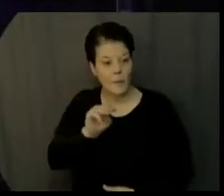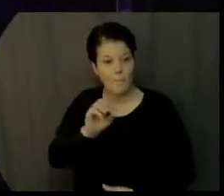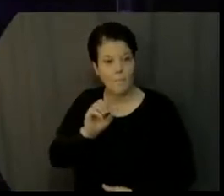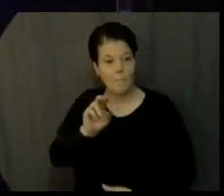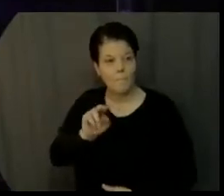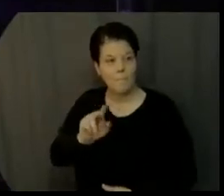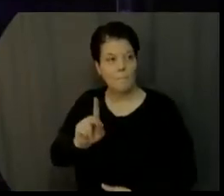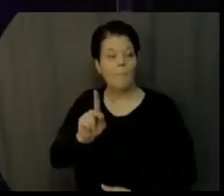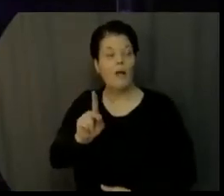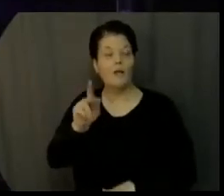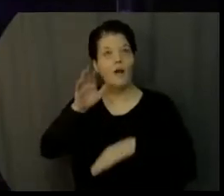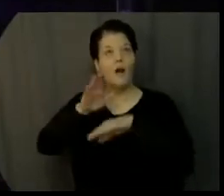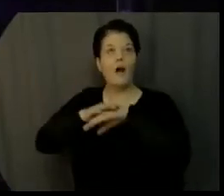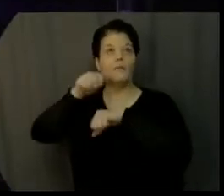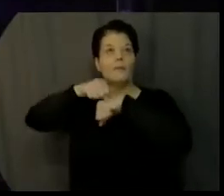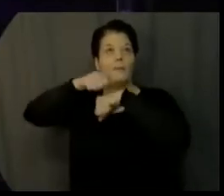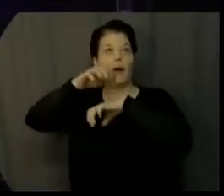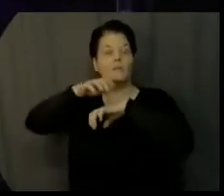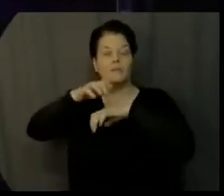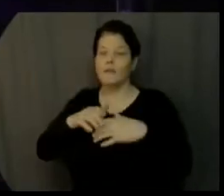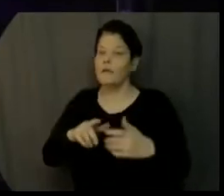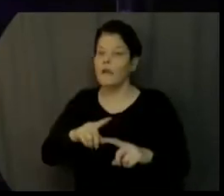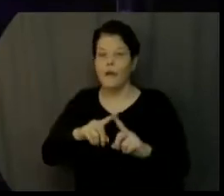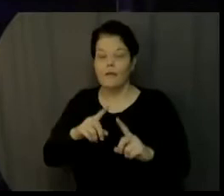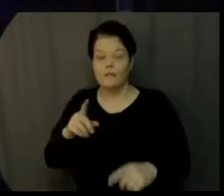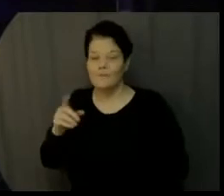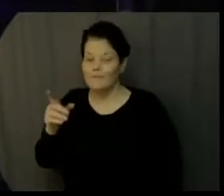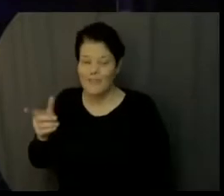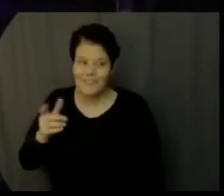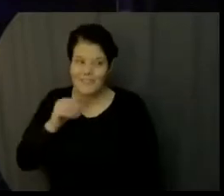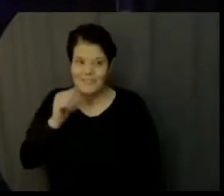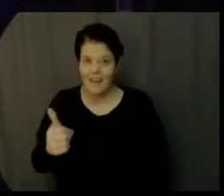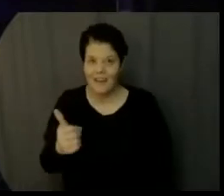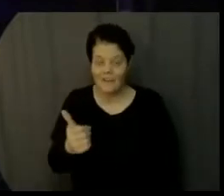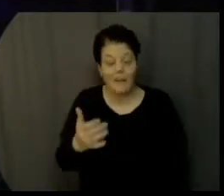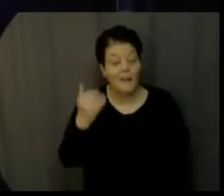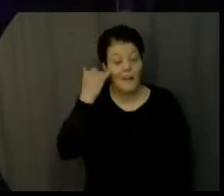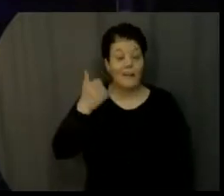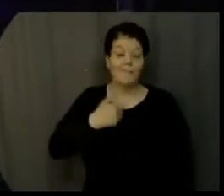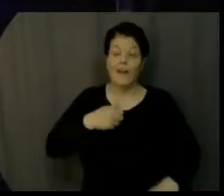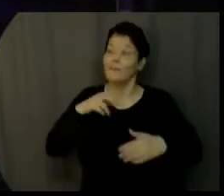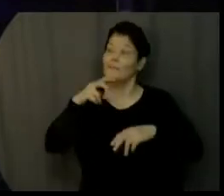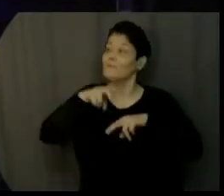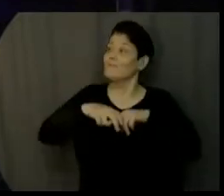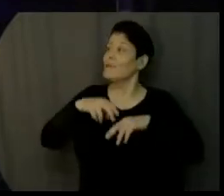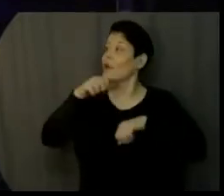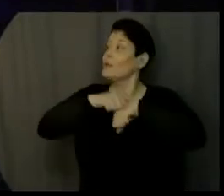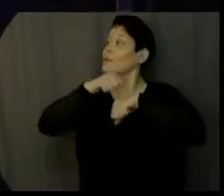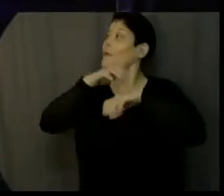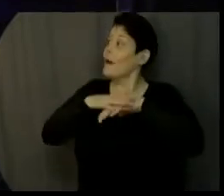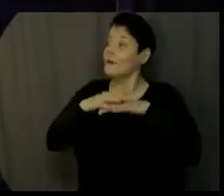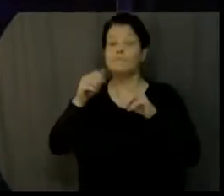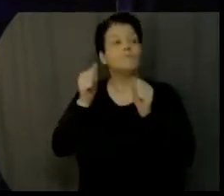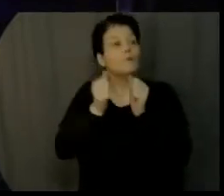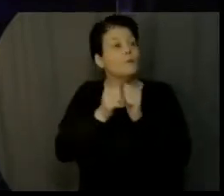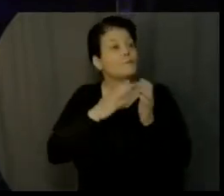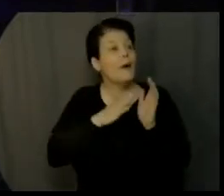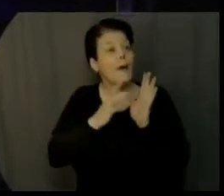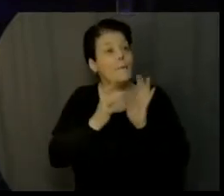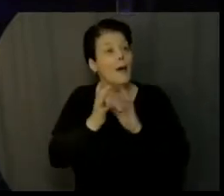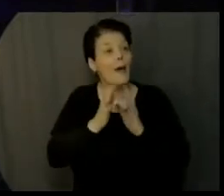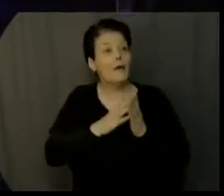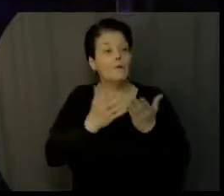I could be on the top of the mountain with my Bible up there by myself and read the scripture that I should love my enemy, that I should think of others